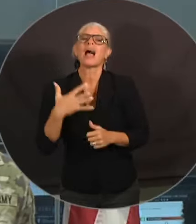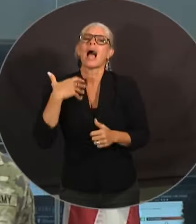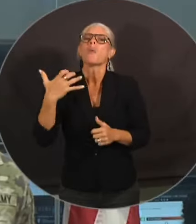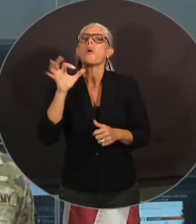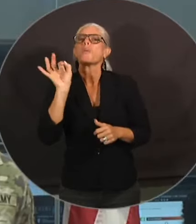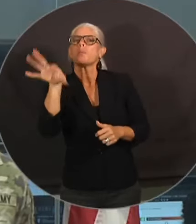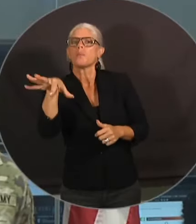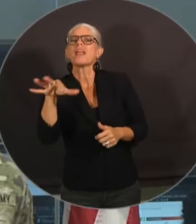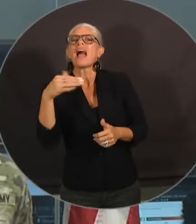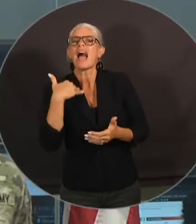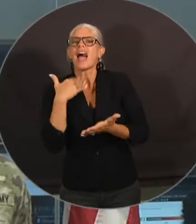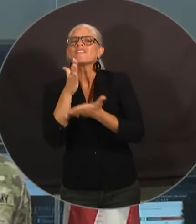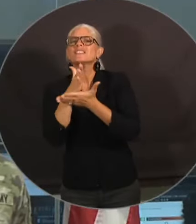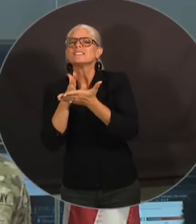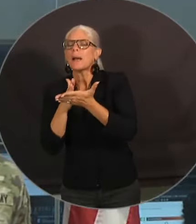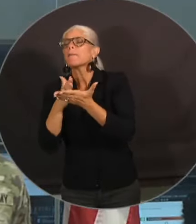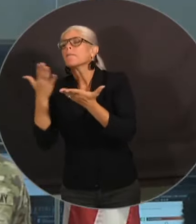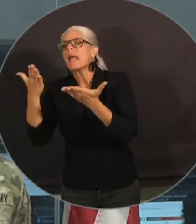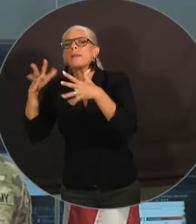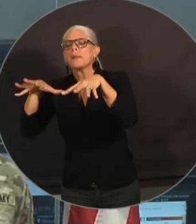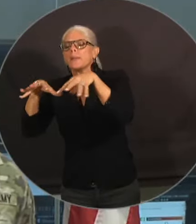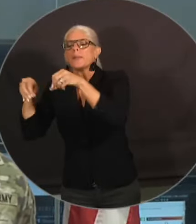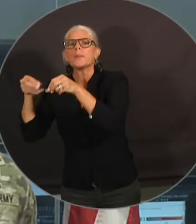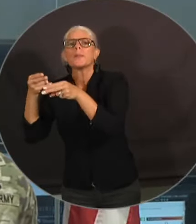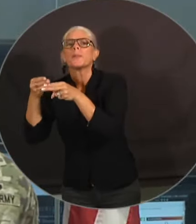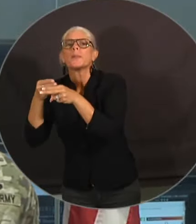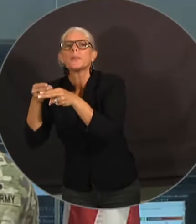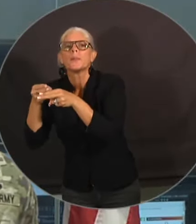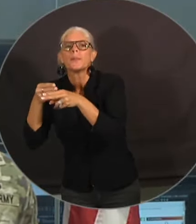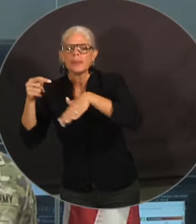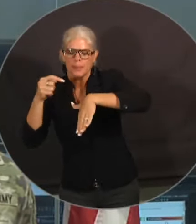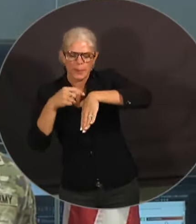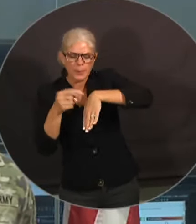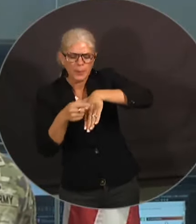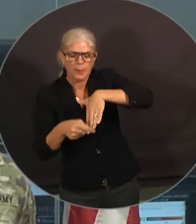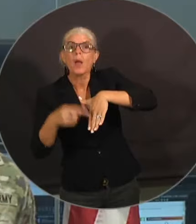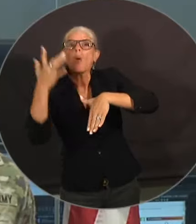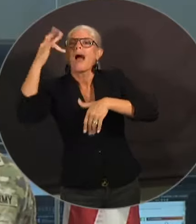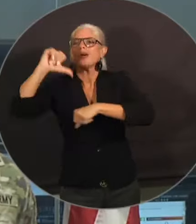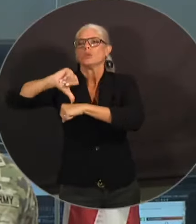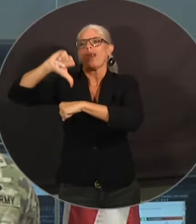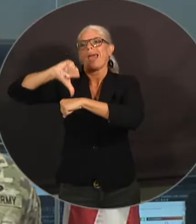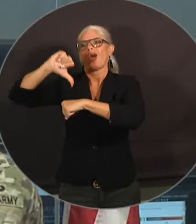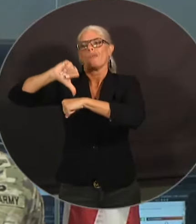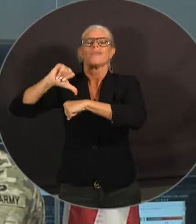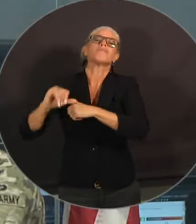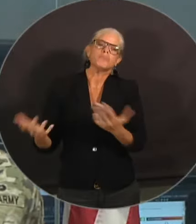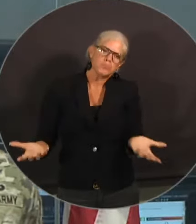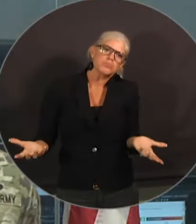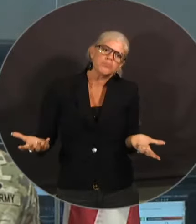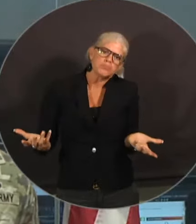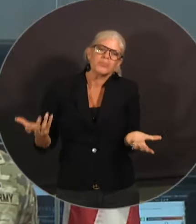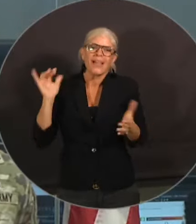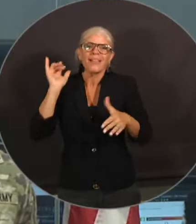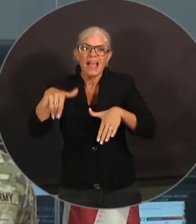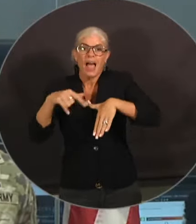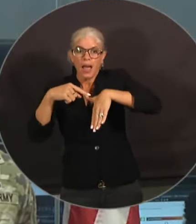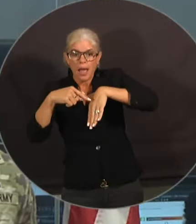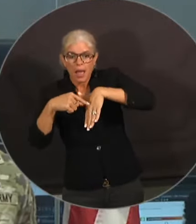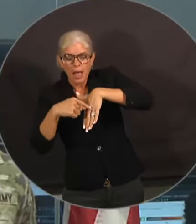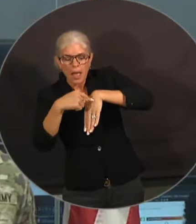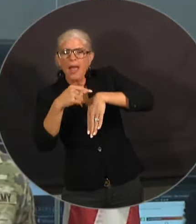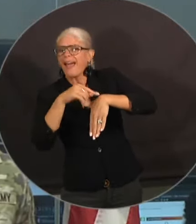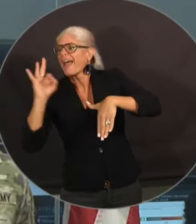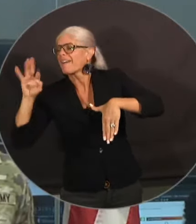power outages across the state, largely because of these tornadoes that we've seen. Now, those companies, a lot of that's FPL,